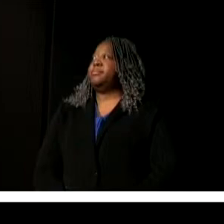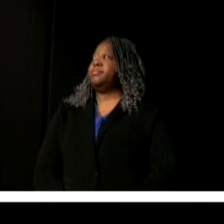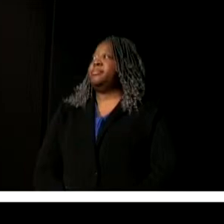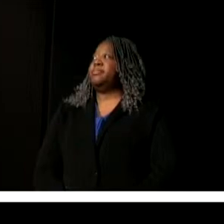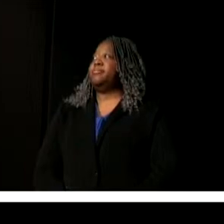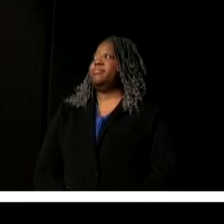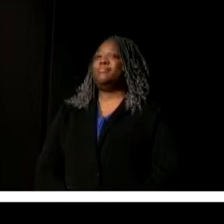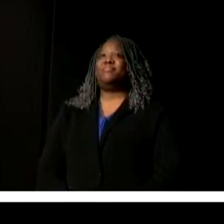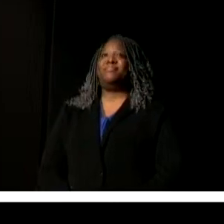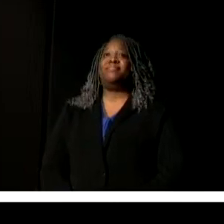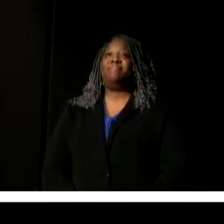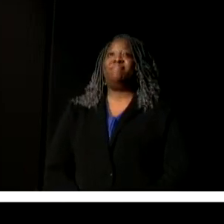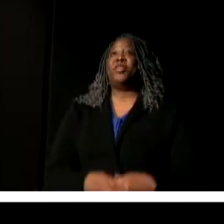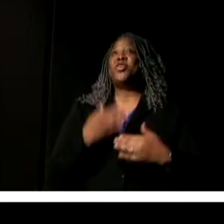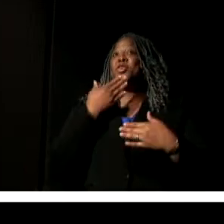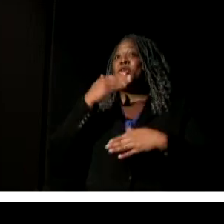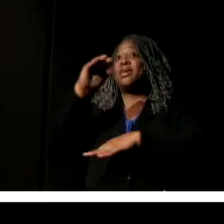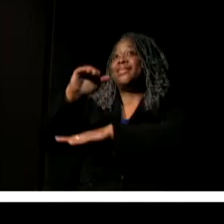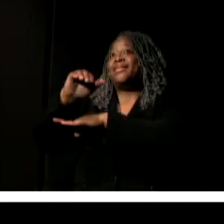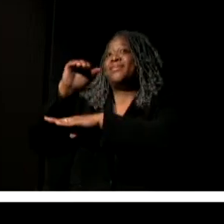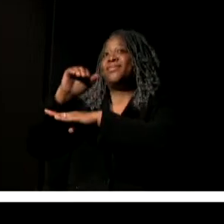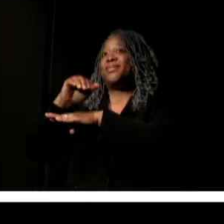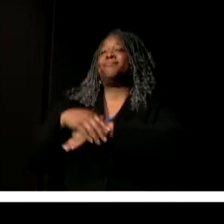Buenas tardes, good evening.